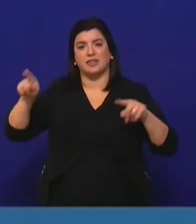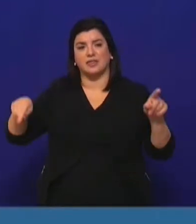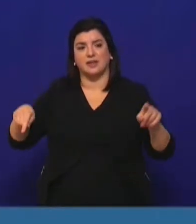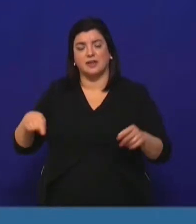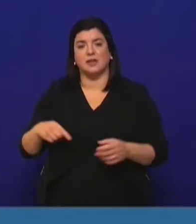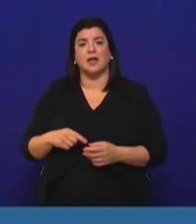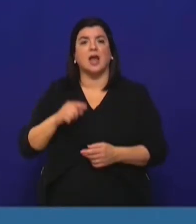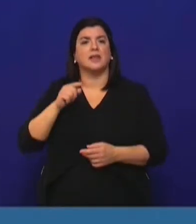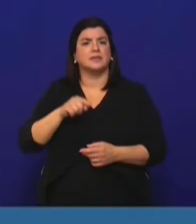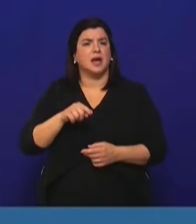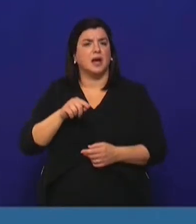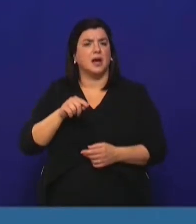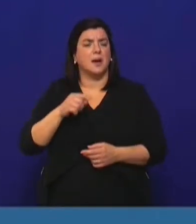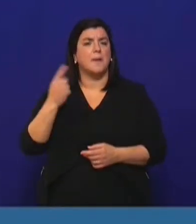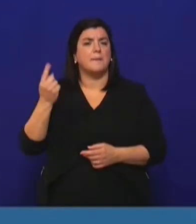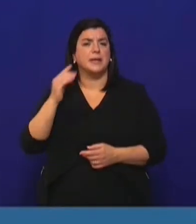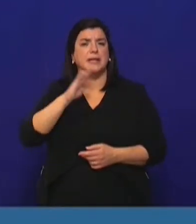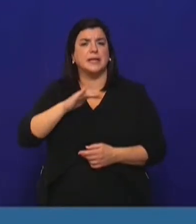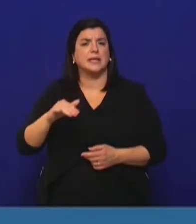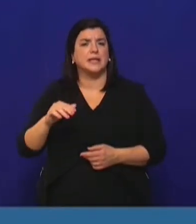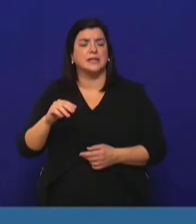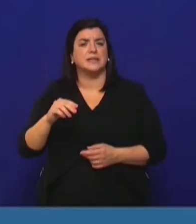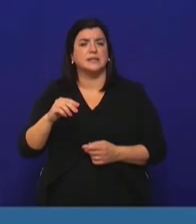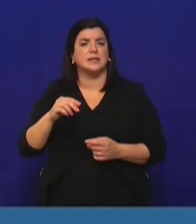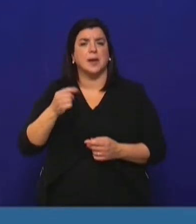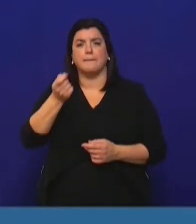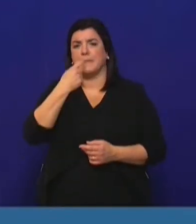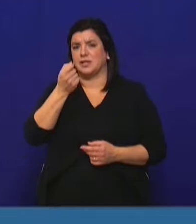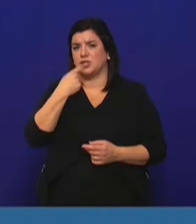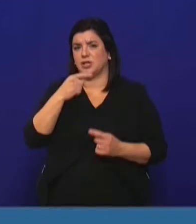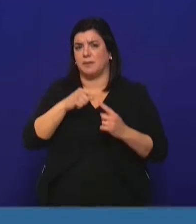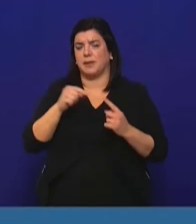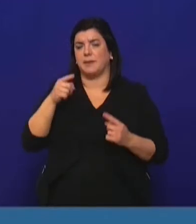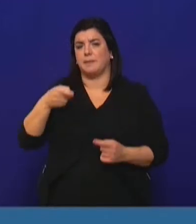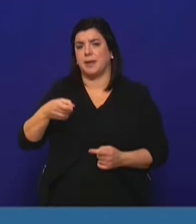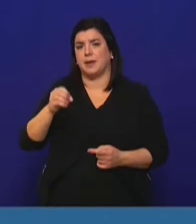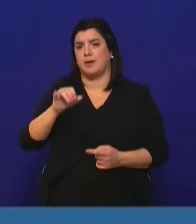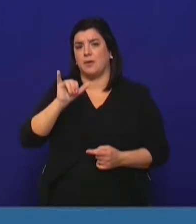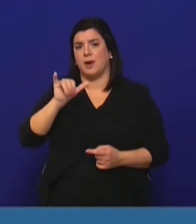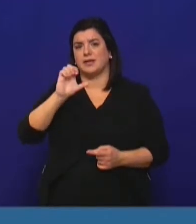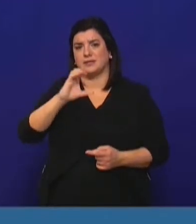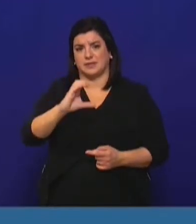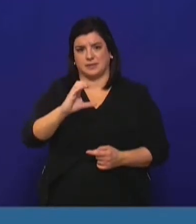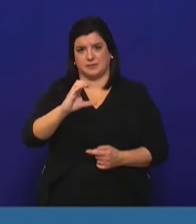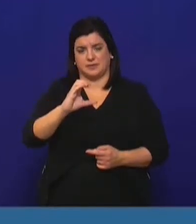mill-POYC u jekk iva kemm huwa stmat li ser jieħdu għanies. Biex nklarifikaw naqra